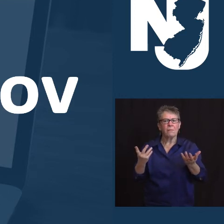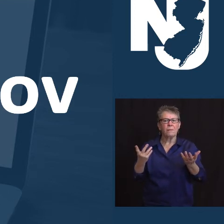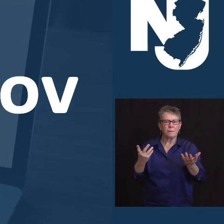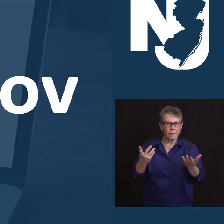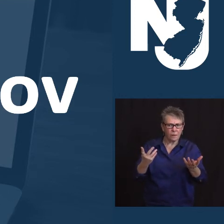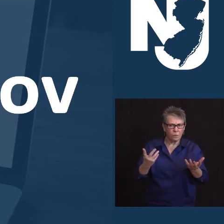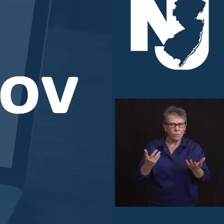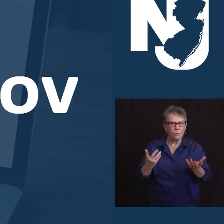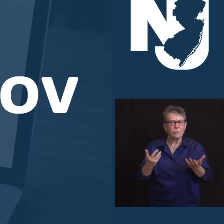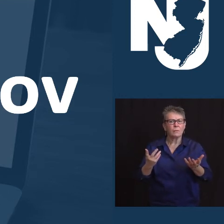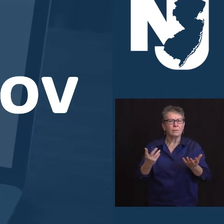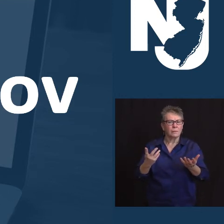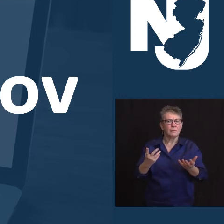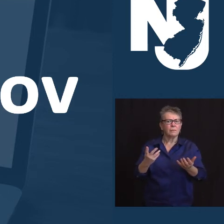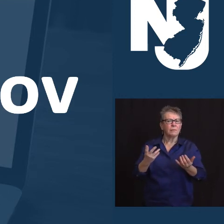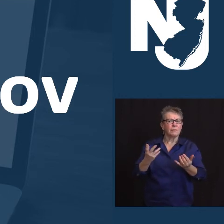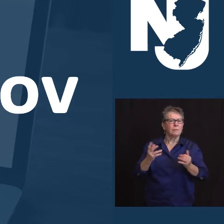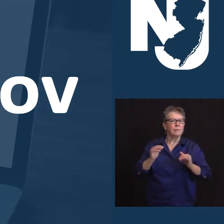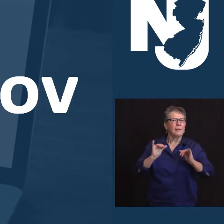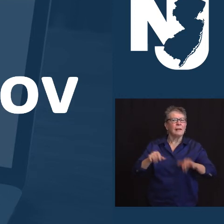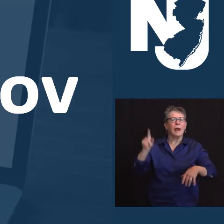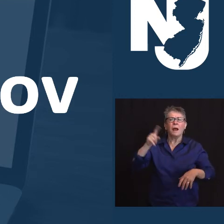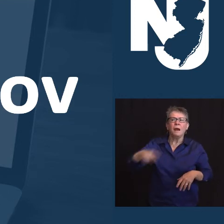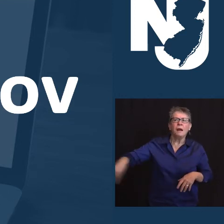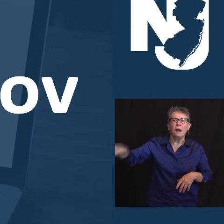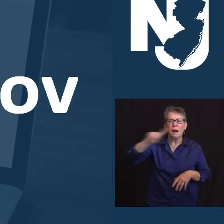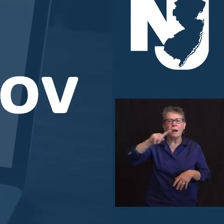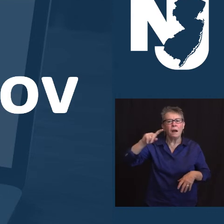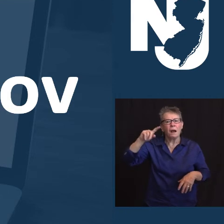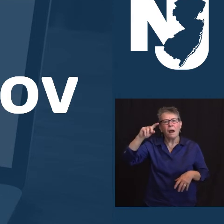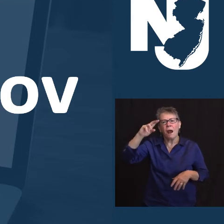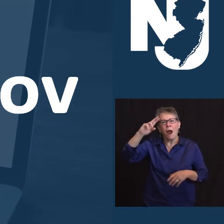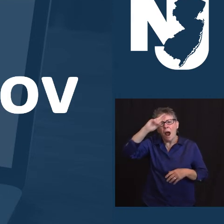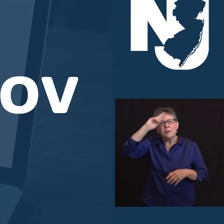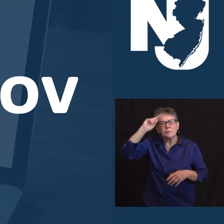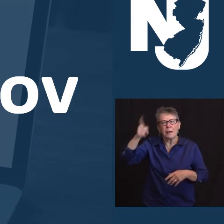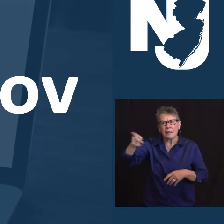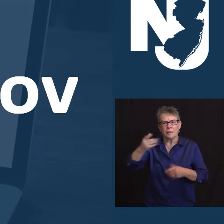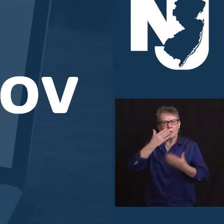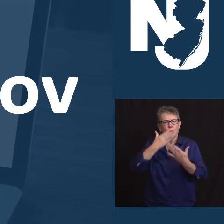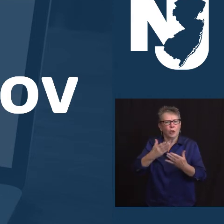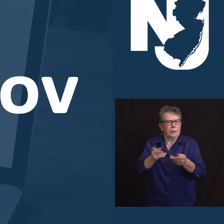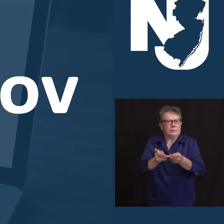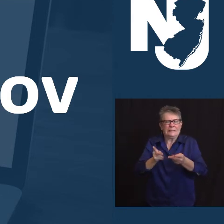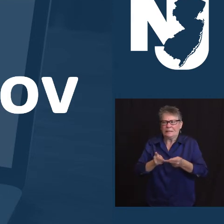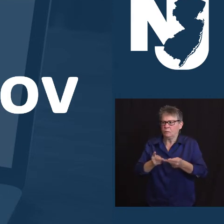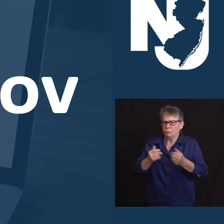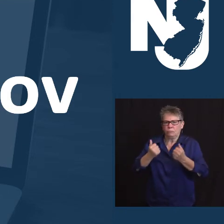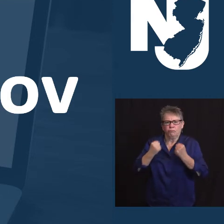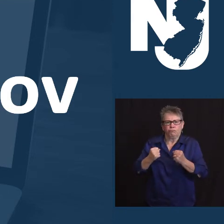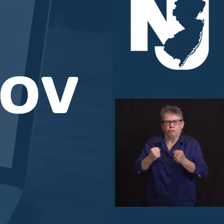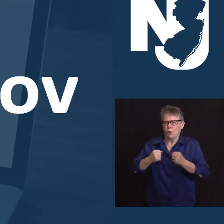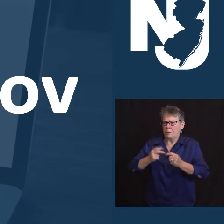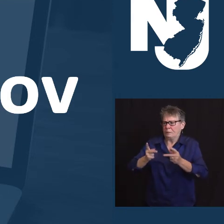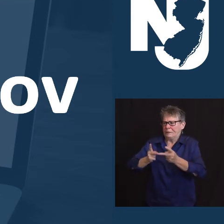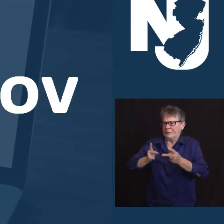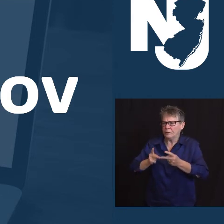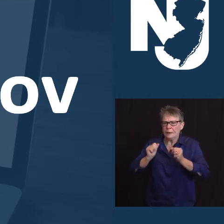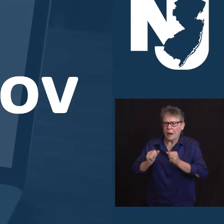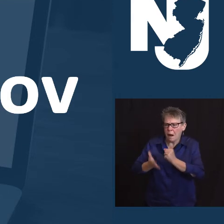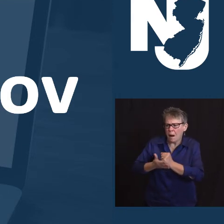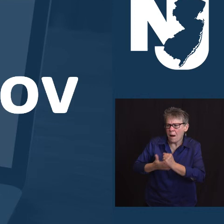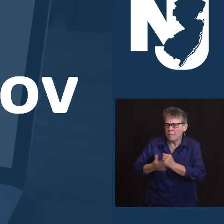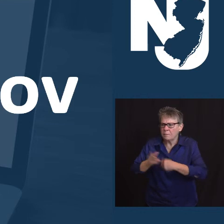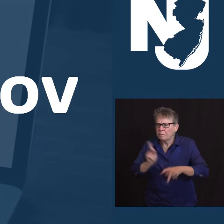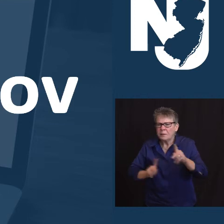those currently in its care. As we have discussed many times before, ensuring the stability of our hospitals has far and away been the